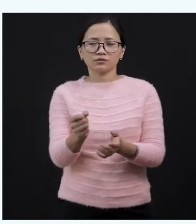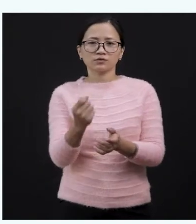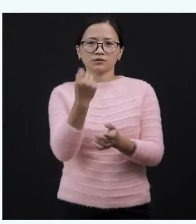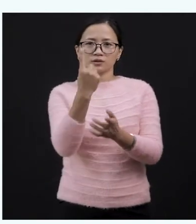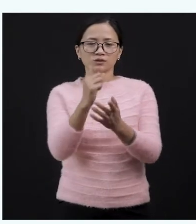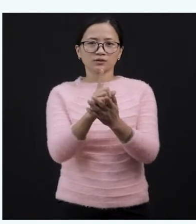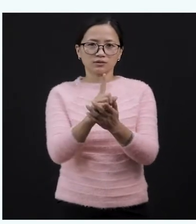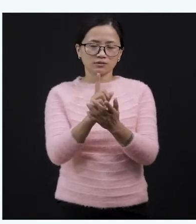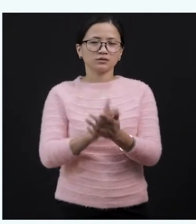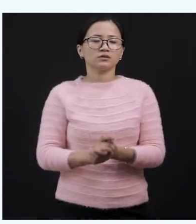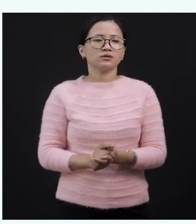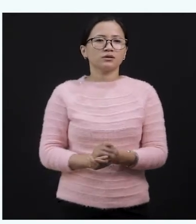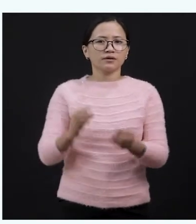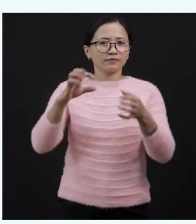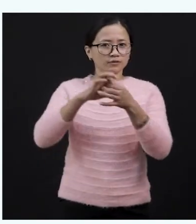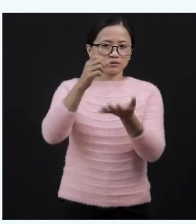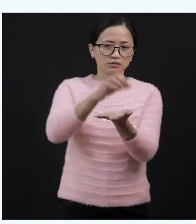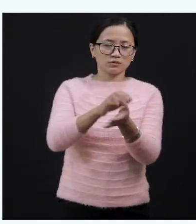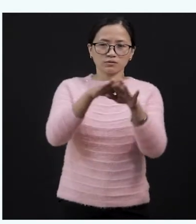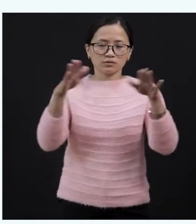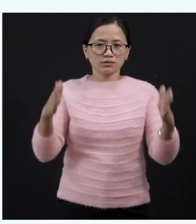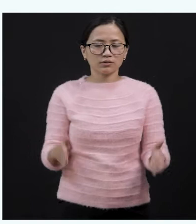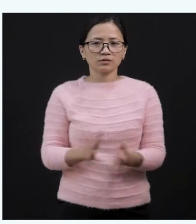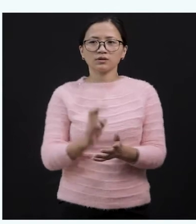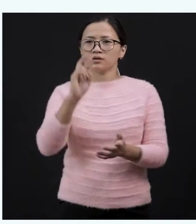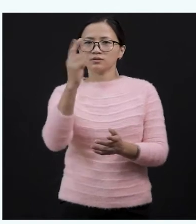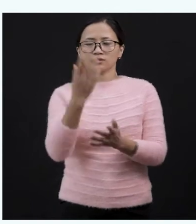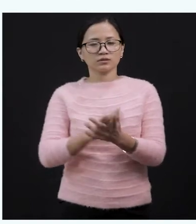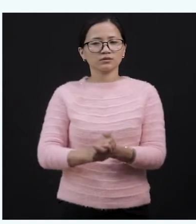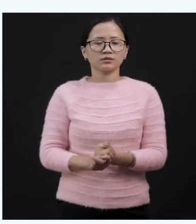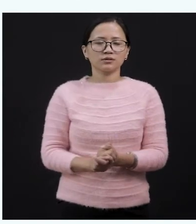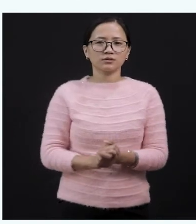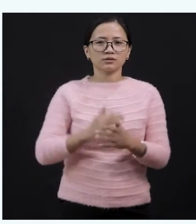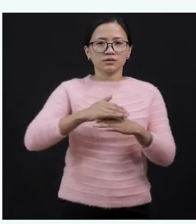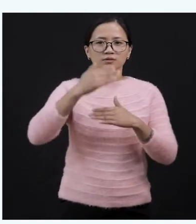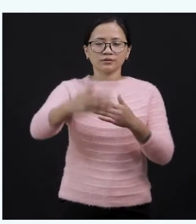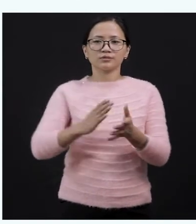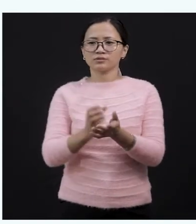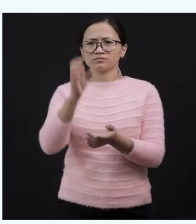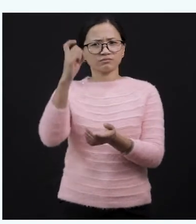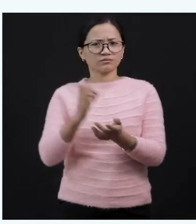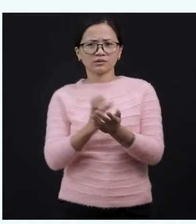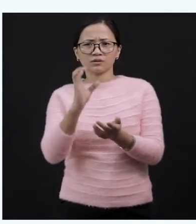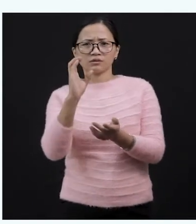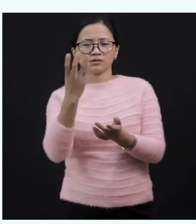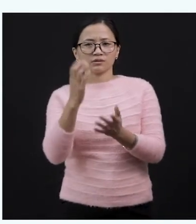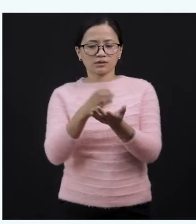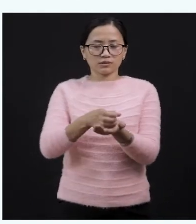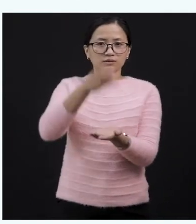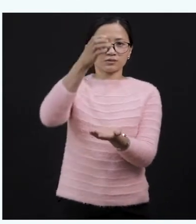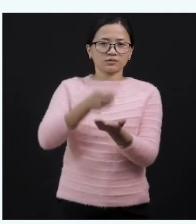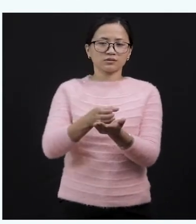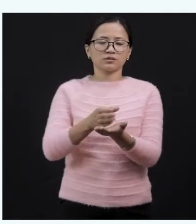candle and fix it on a table. The second step, we need a glass, and